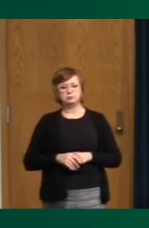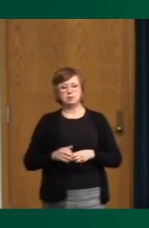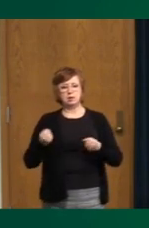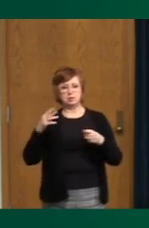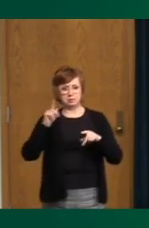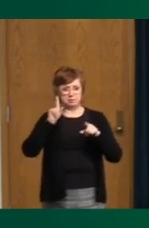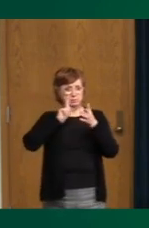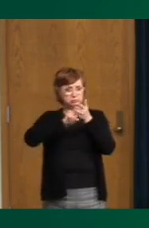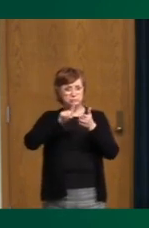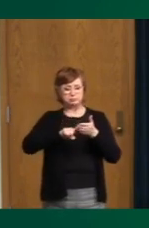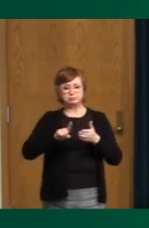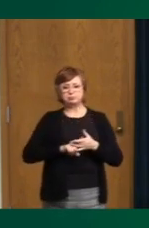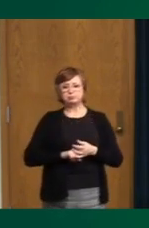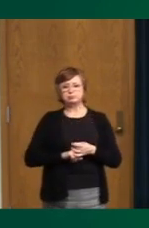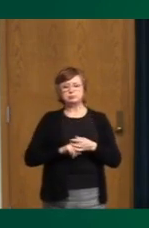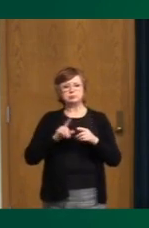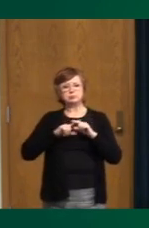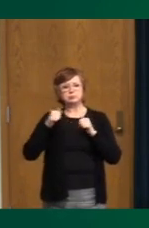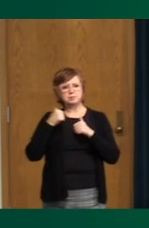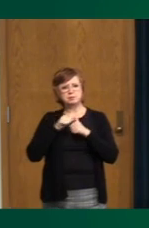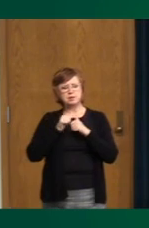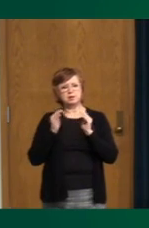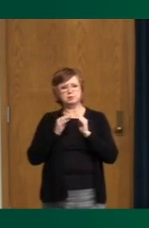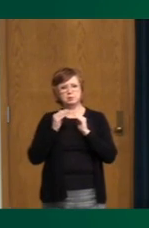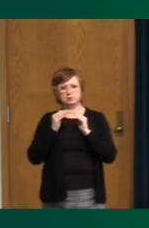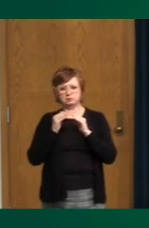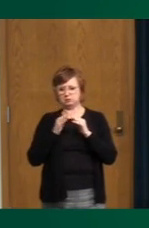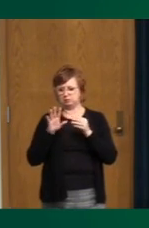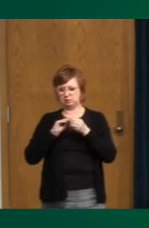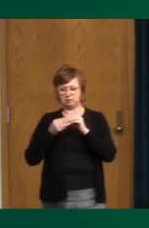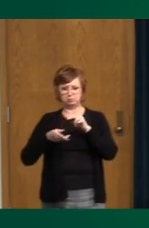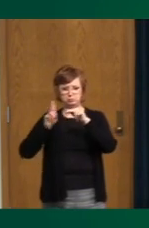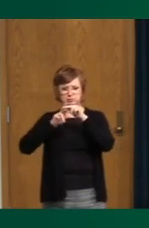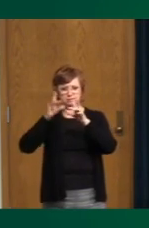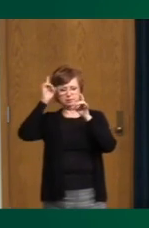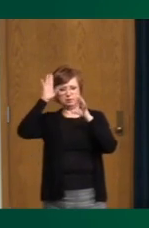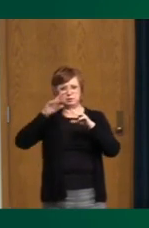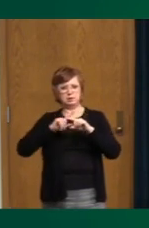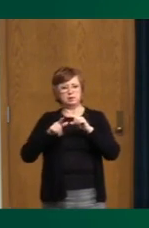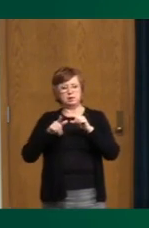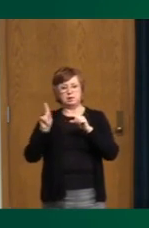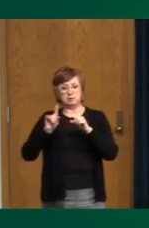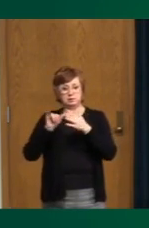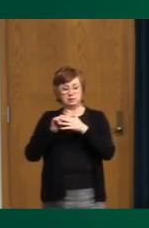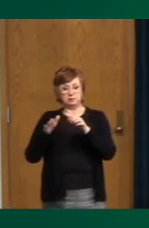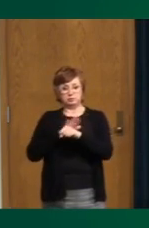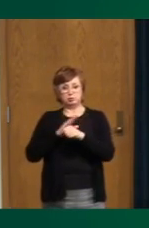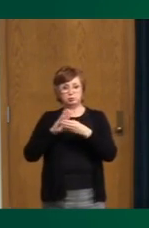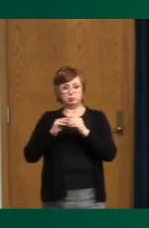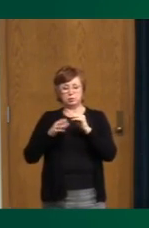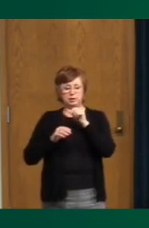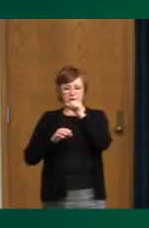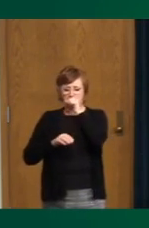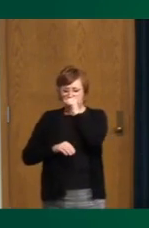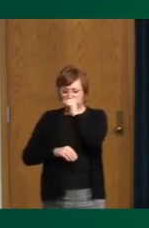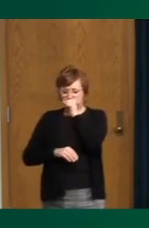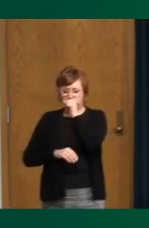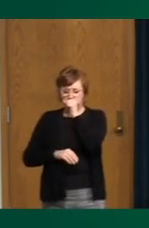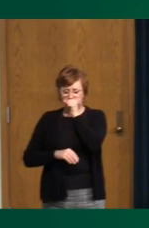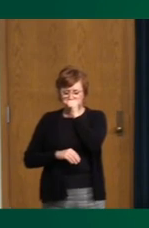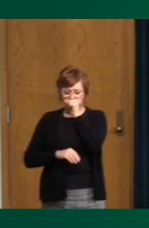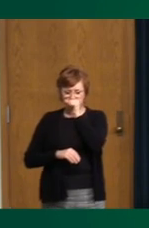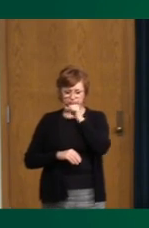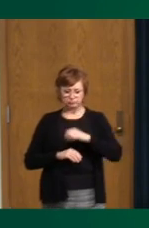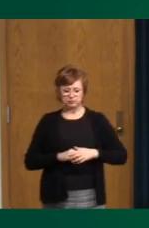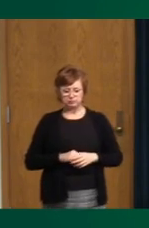around numbers at a smaller geography, that sometimes they fluctuate very quickly and they don't tell the full story. And then, of course, I know